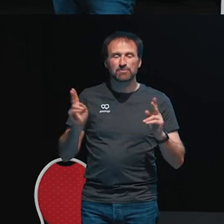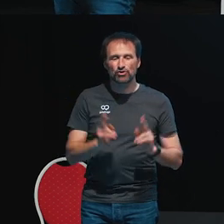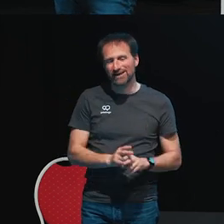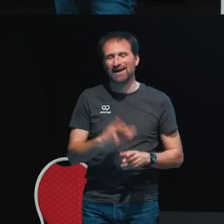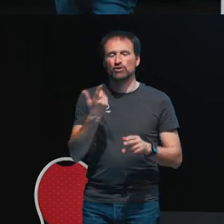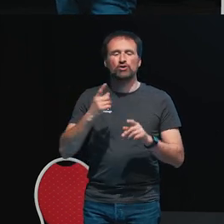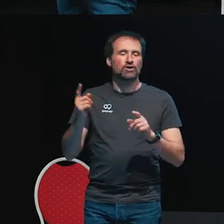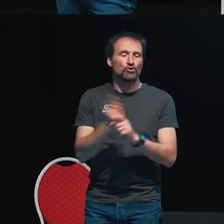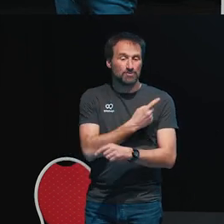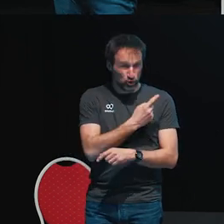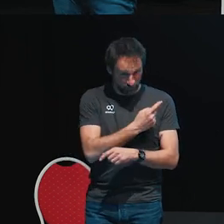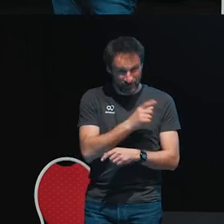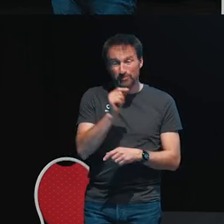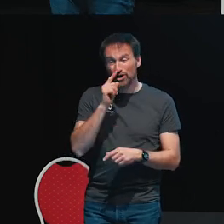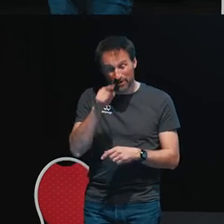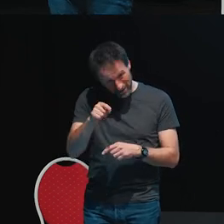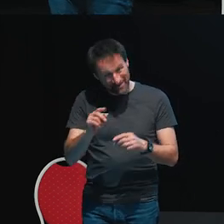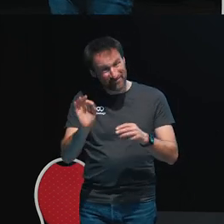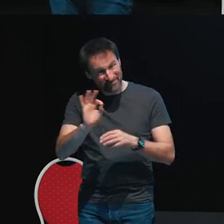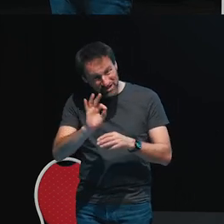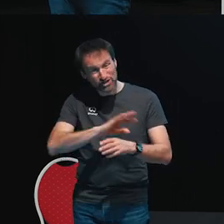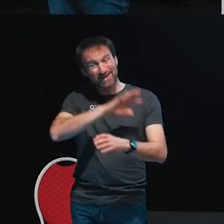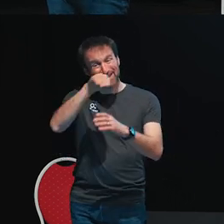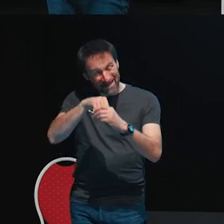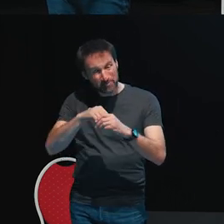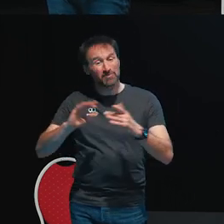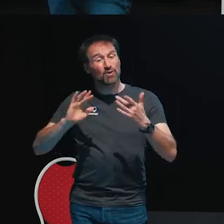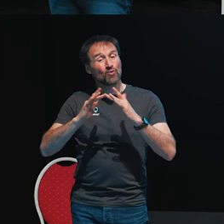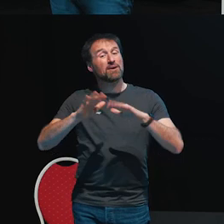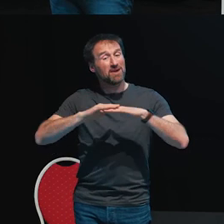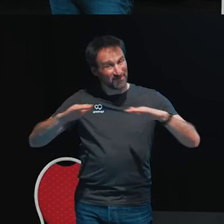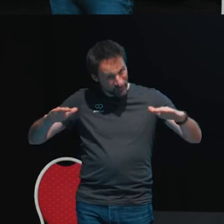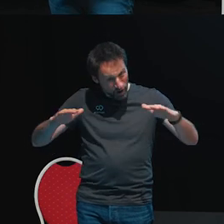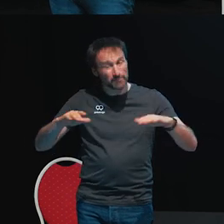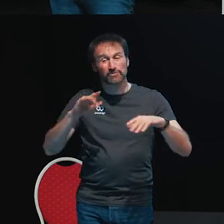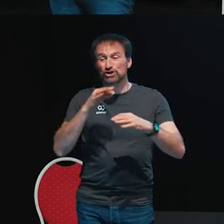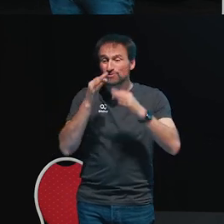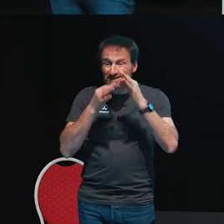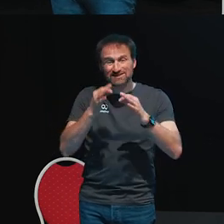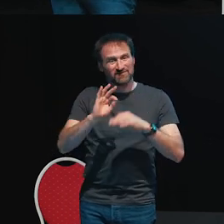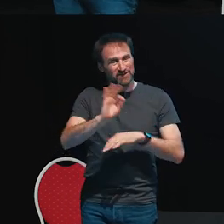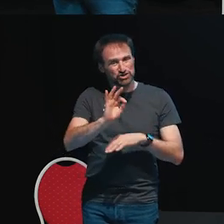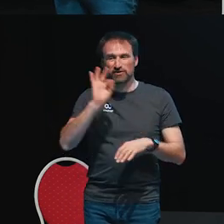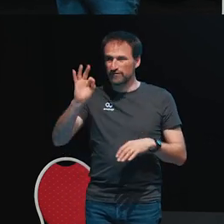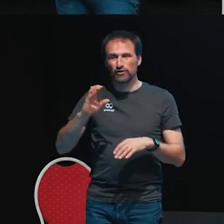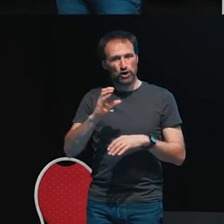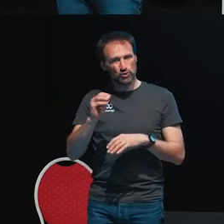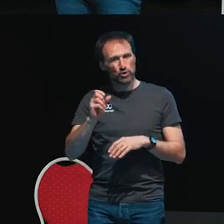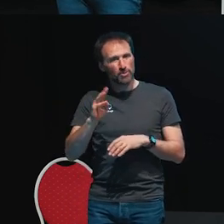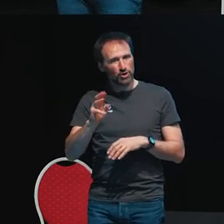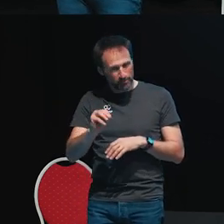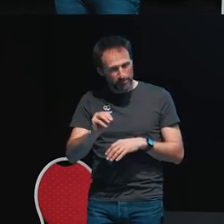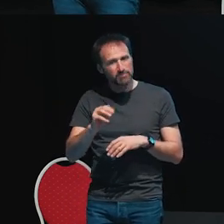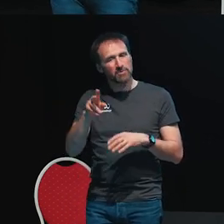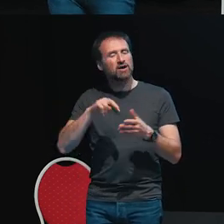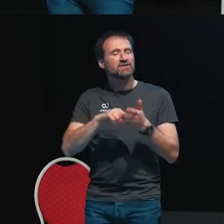doesn't get to be part of the web platform, and becomes a special feature for Chromium, that's a technical debt. So at some